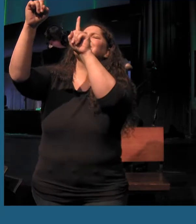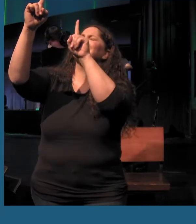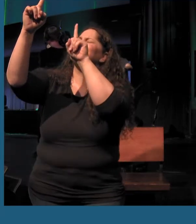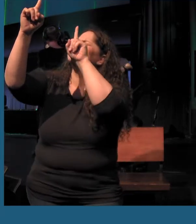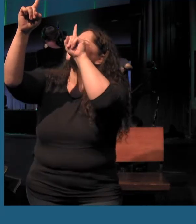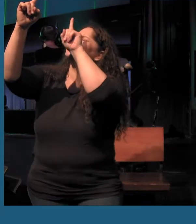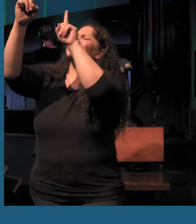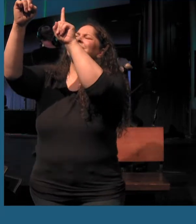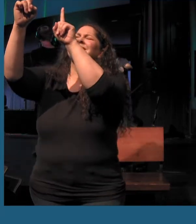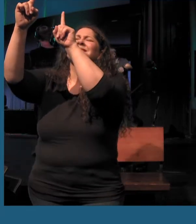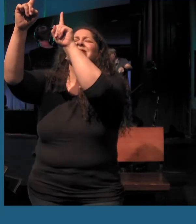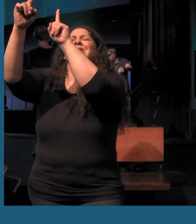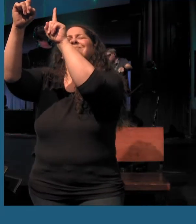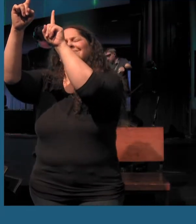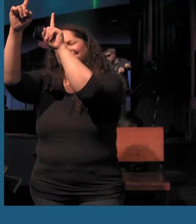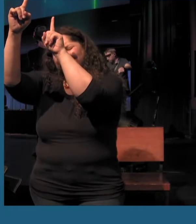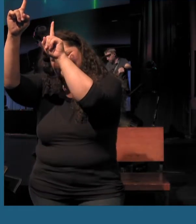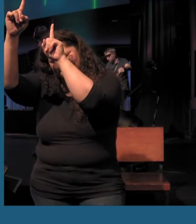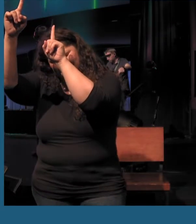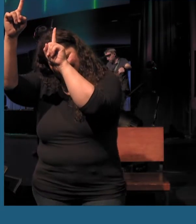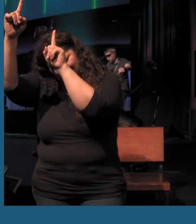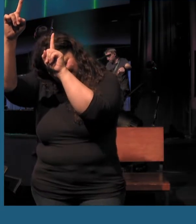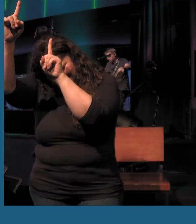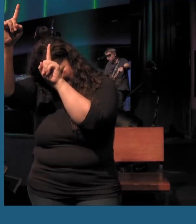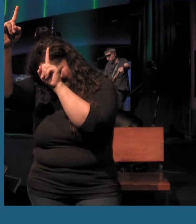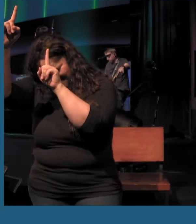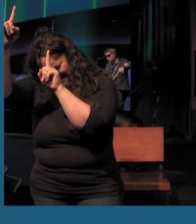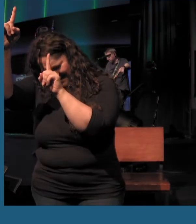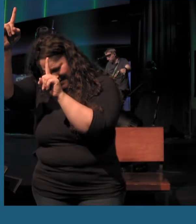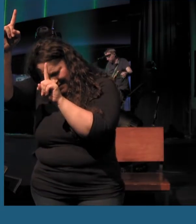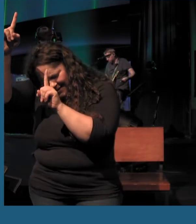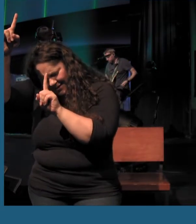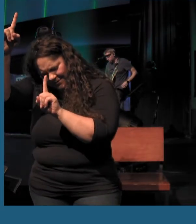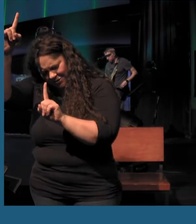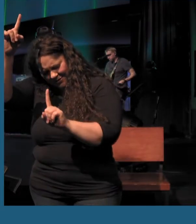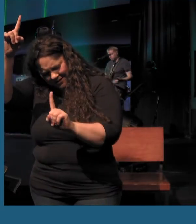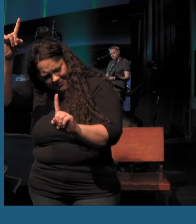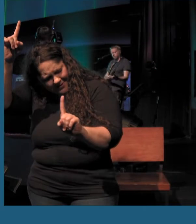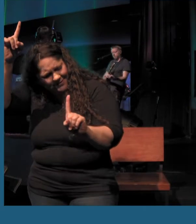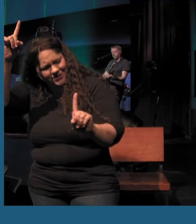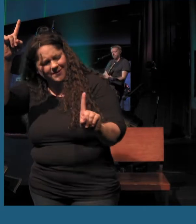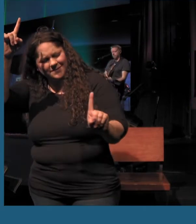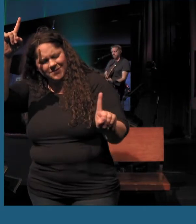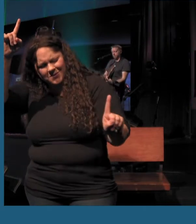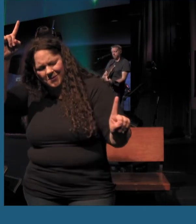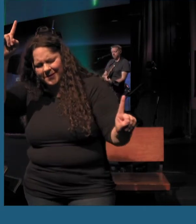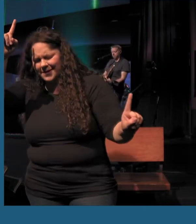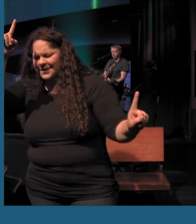Just can't win the fight, I'm slowly